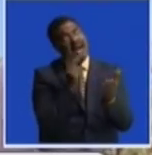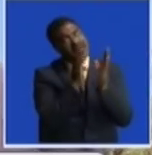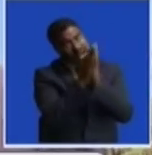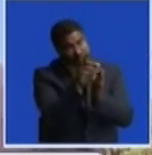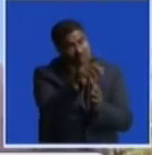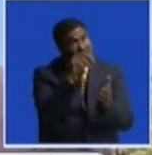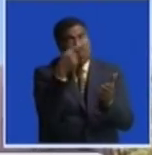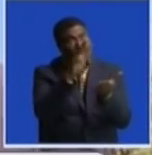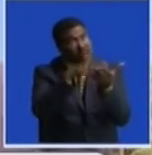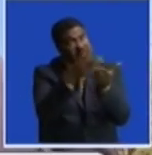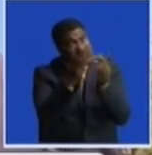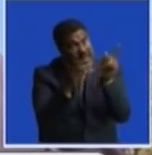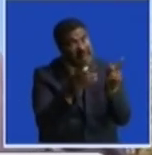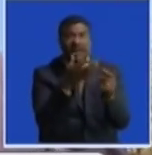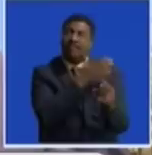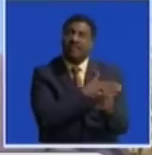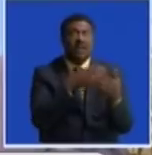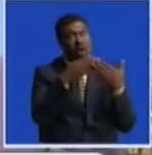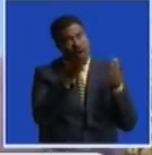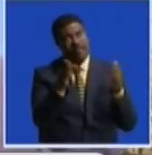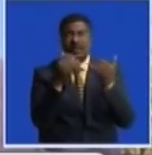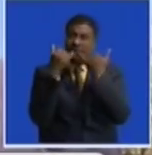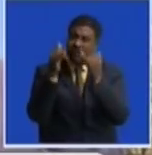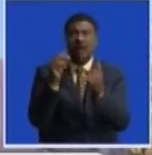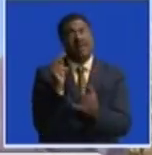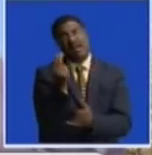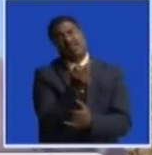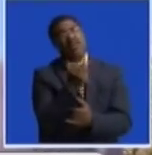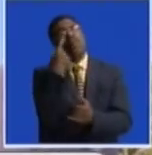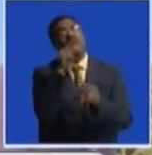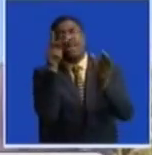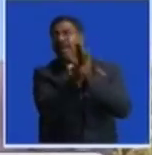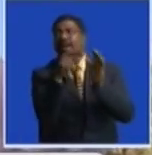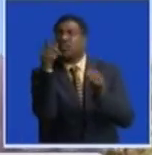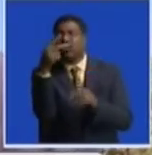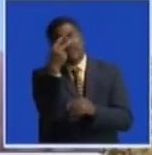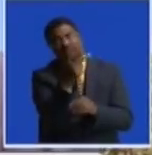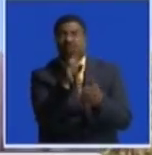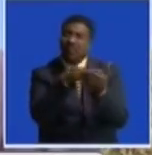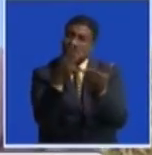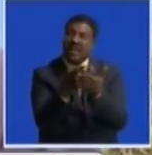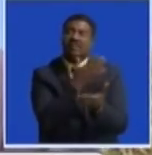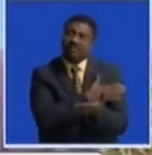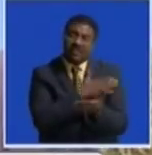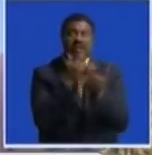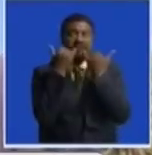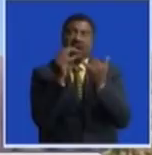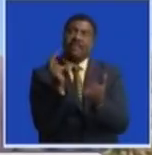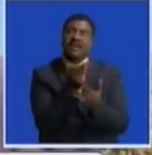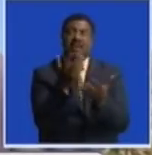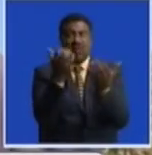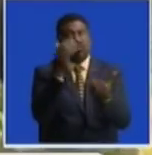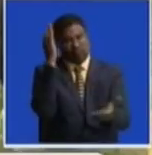to come out in the open and help us bring this kind of poaching to